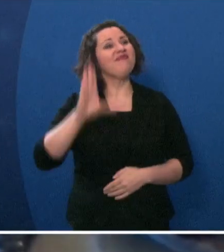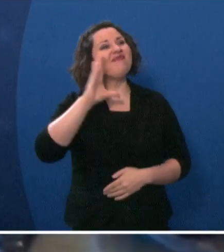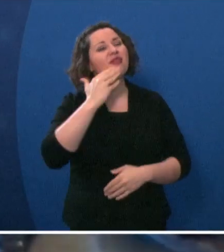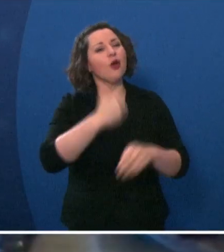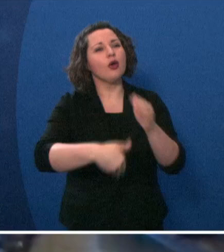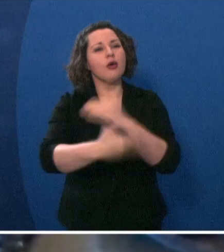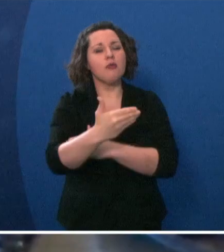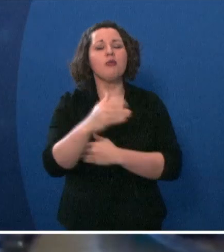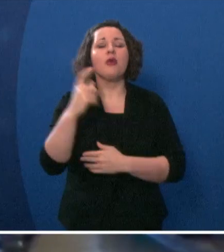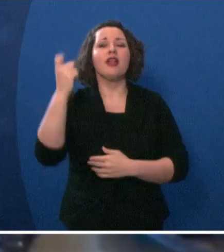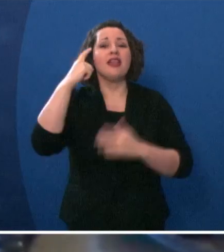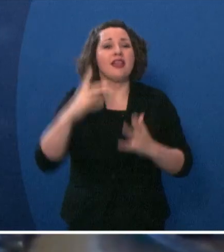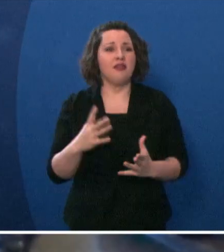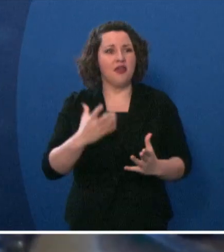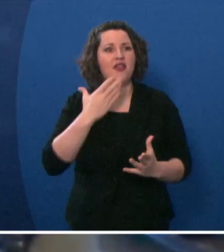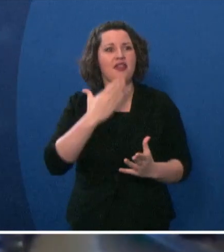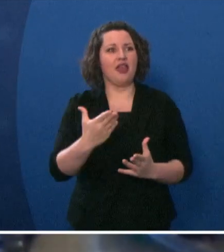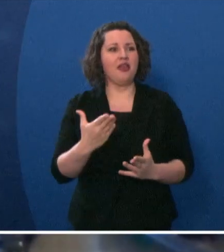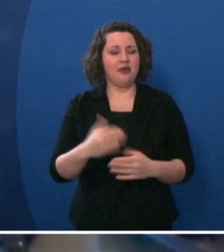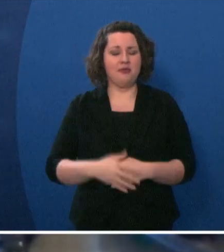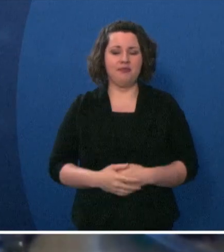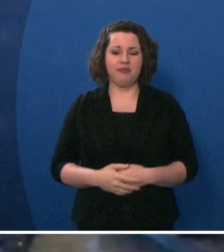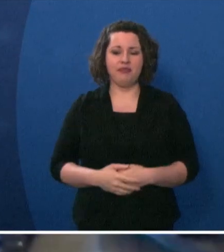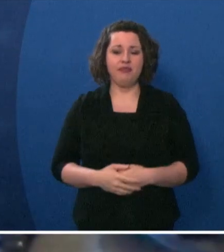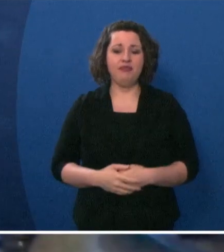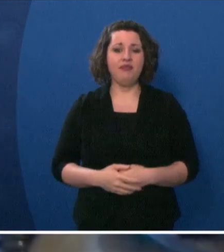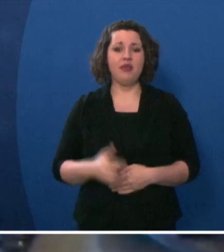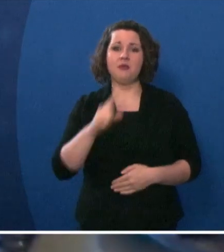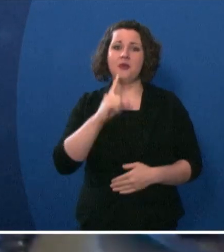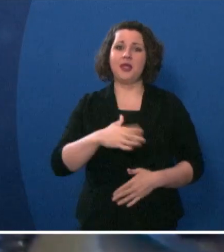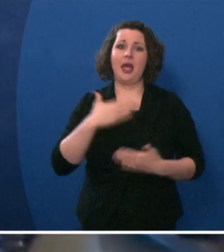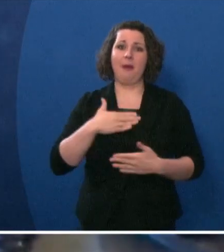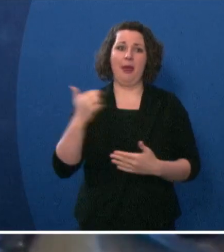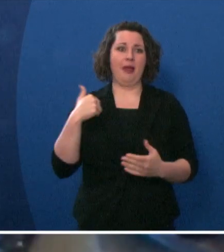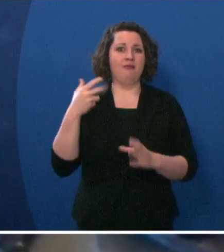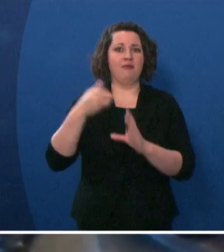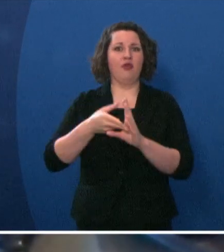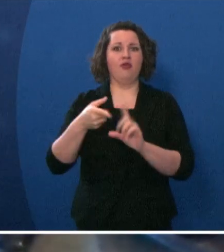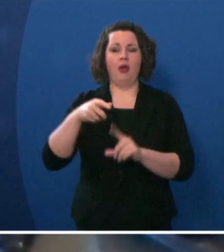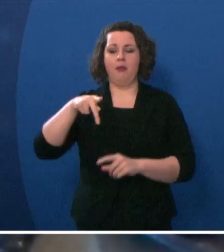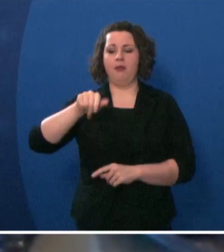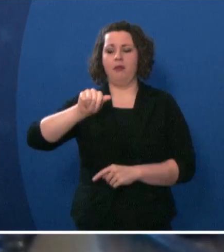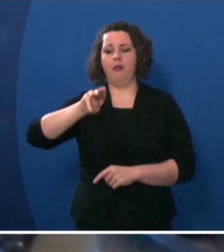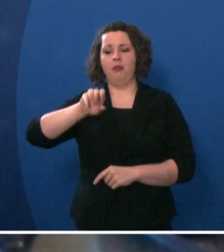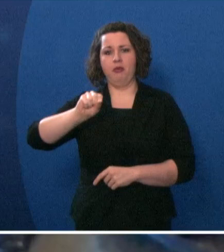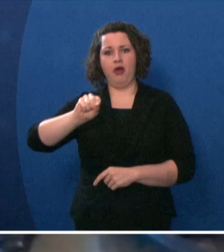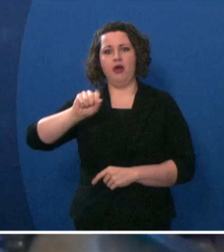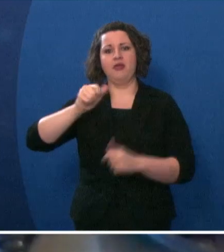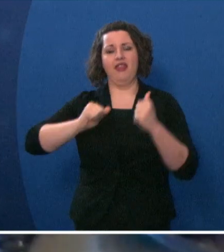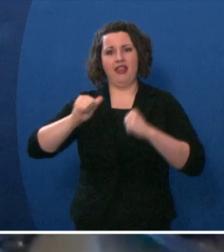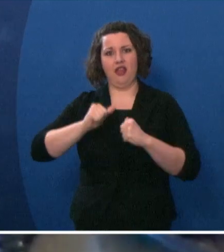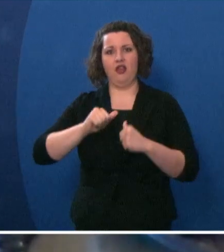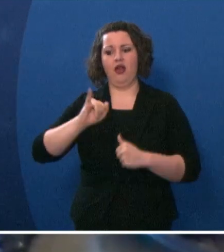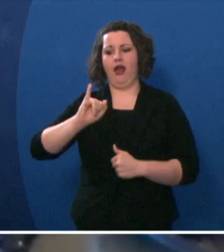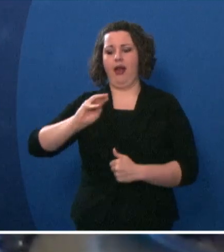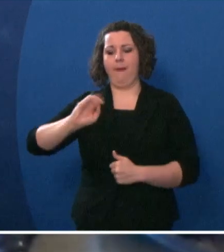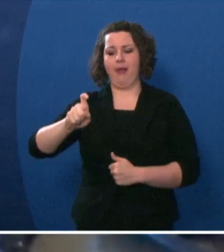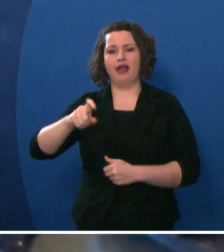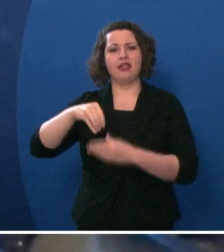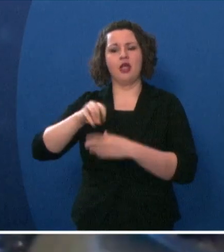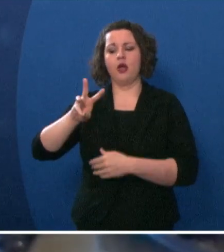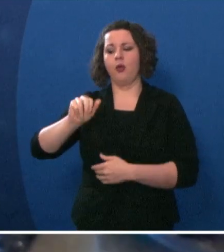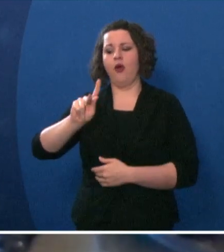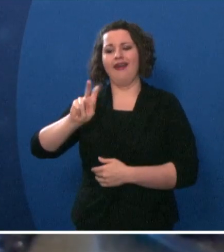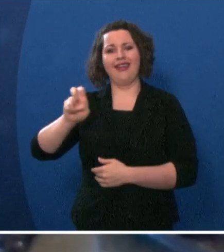Governor, and thanks for having me with you today. It's my pleasure to be joining you from the Palms Theaters and IMAX in Waukee. As you're